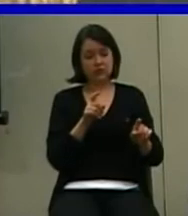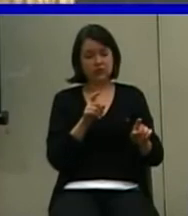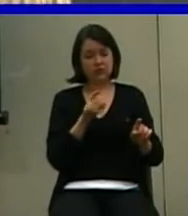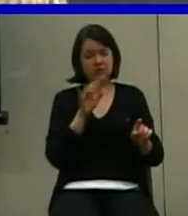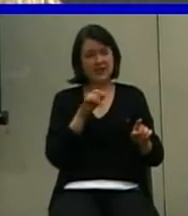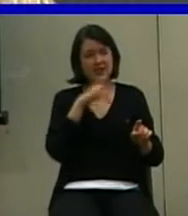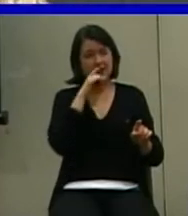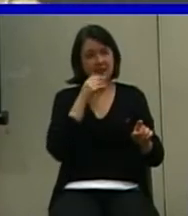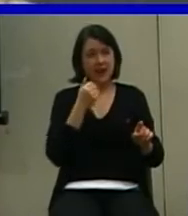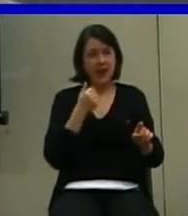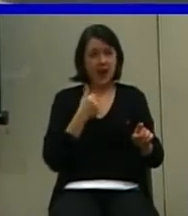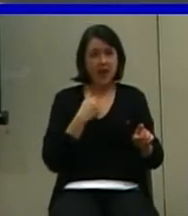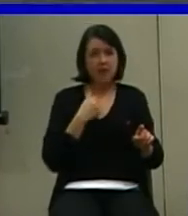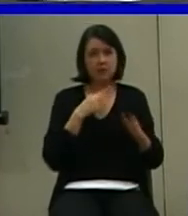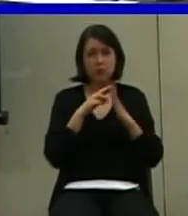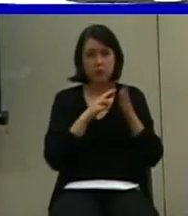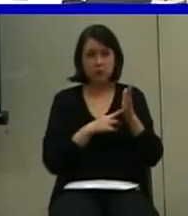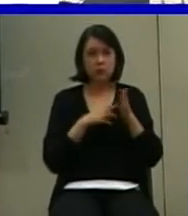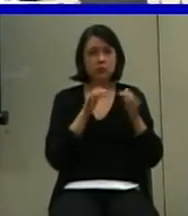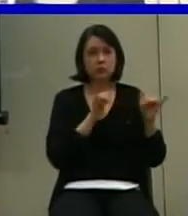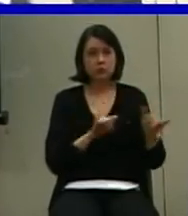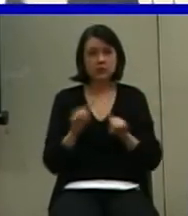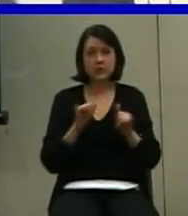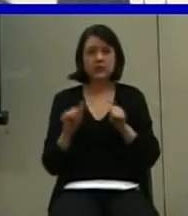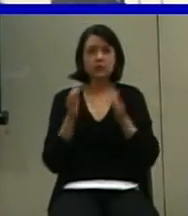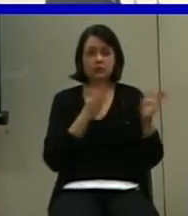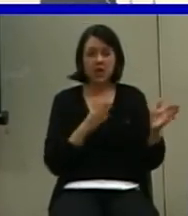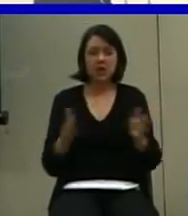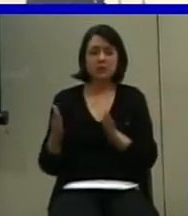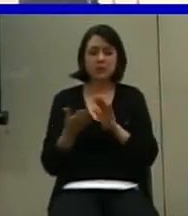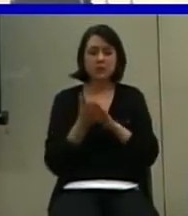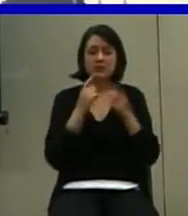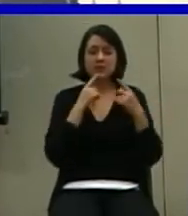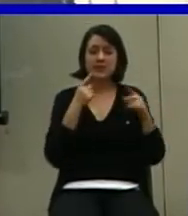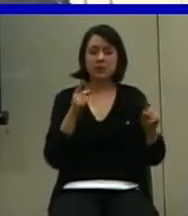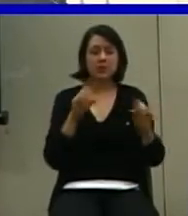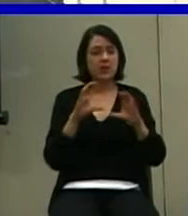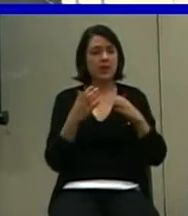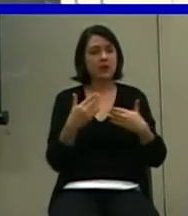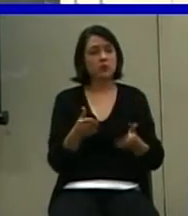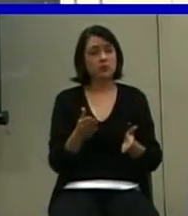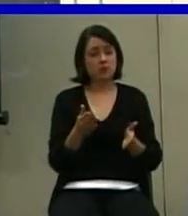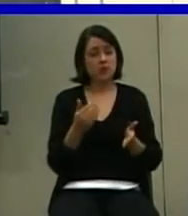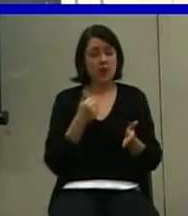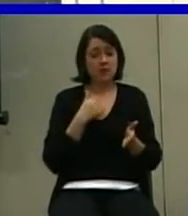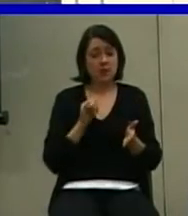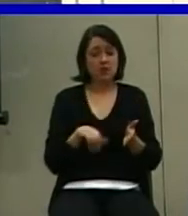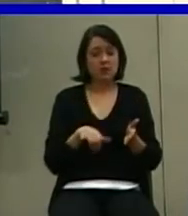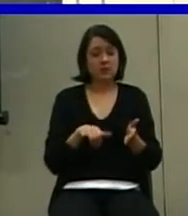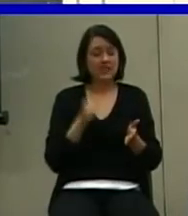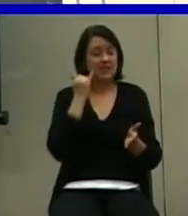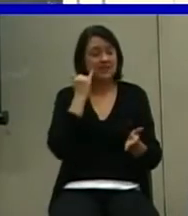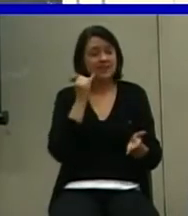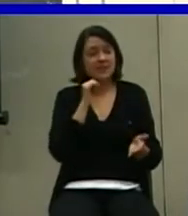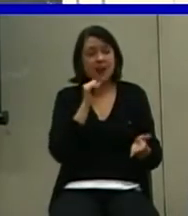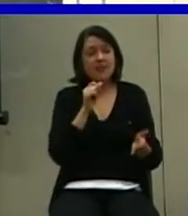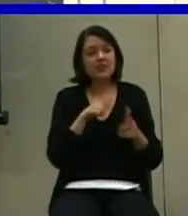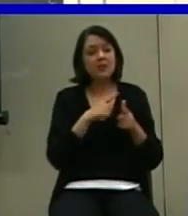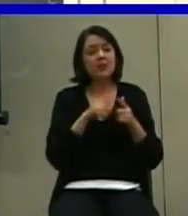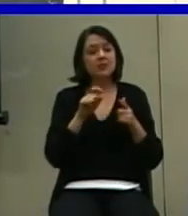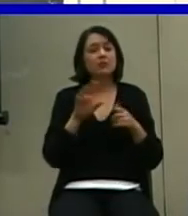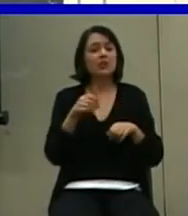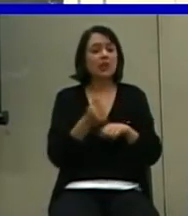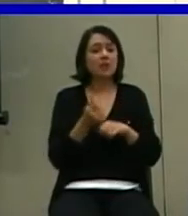Does that kid have the rules, routines, and arrangements necessary to be successful in their classroom already? If they don't, then we need to get